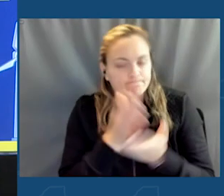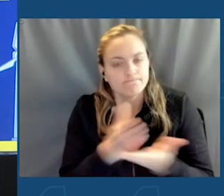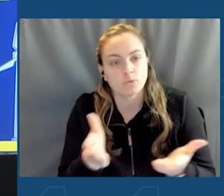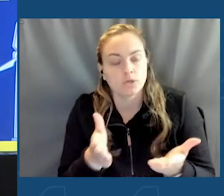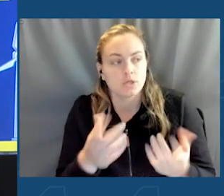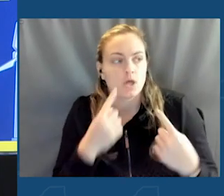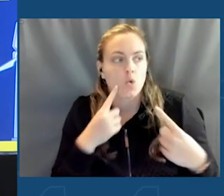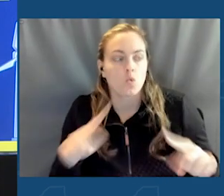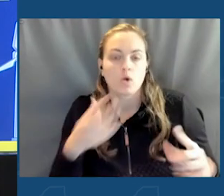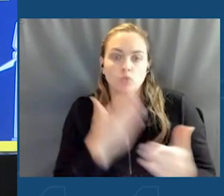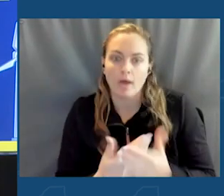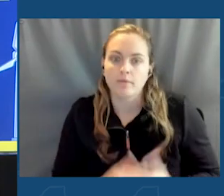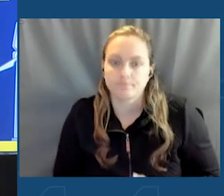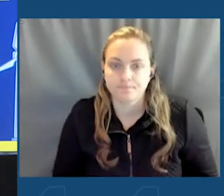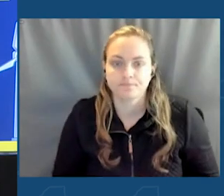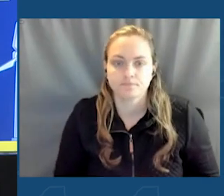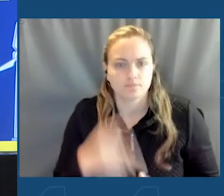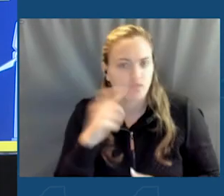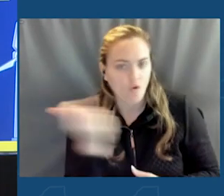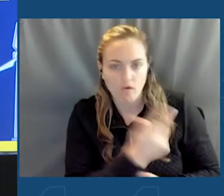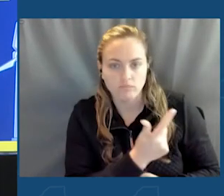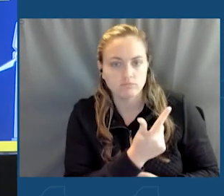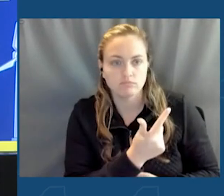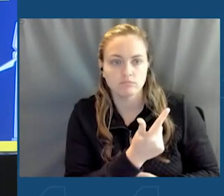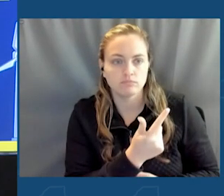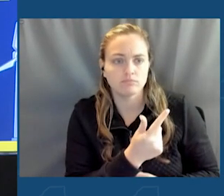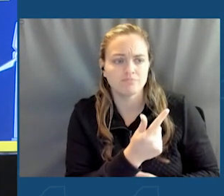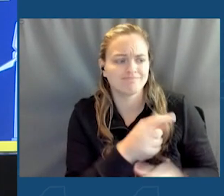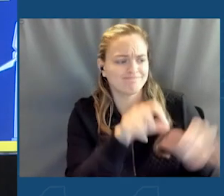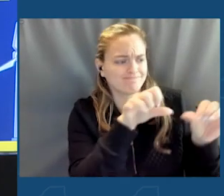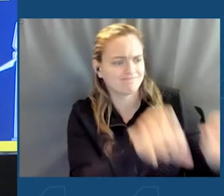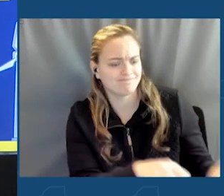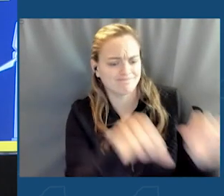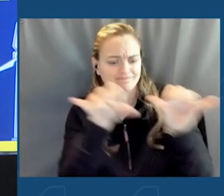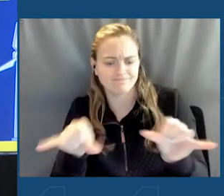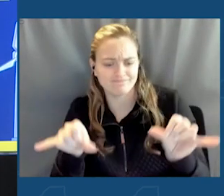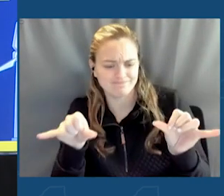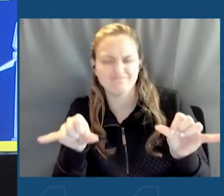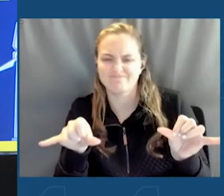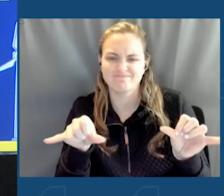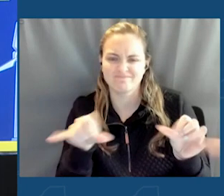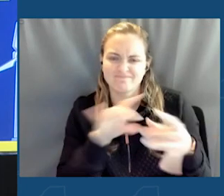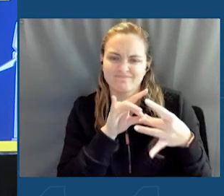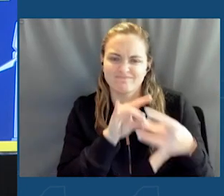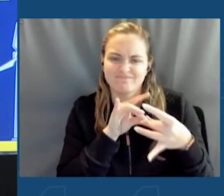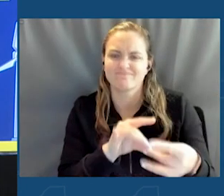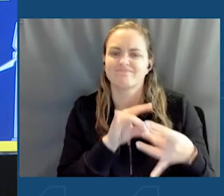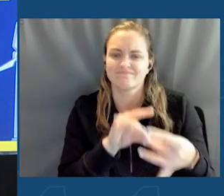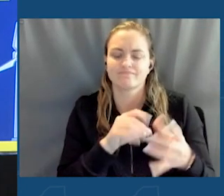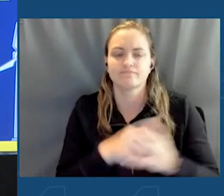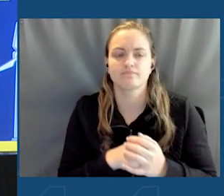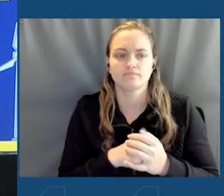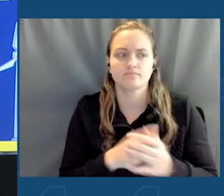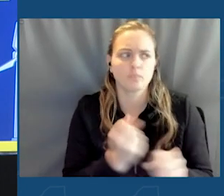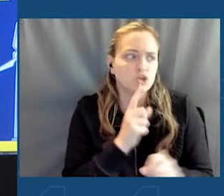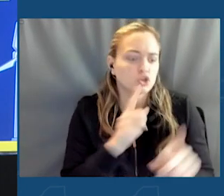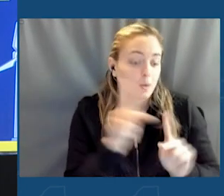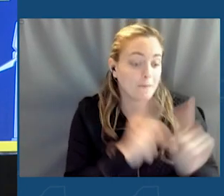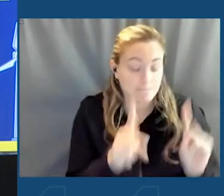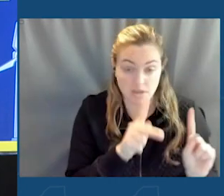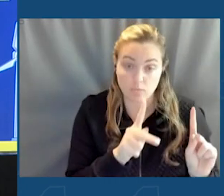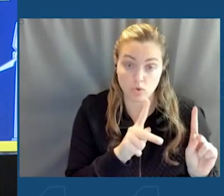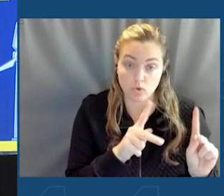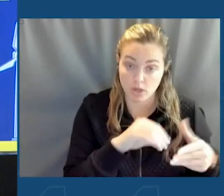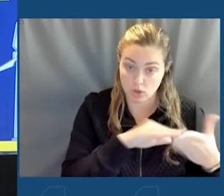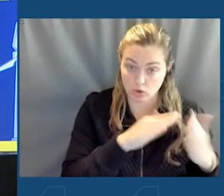well for all of us. It's a symbiotic relationship, ensuring that people of the community are afforded the opportunities to